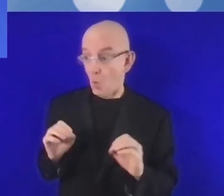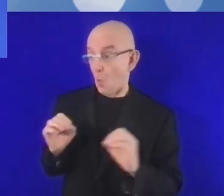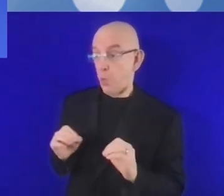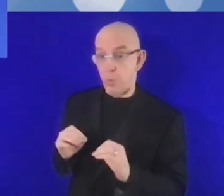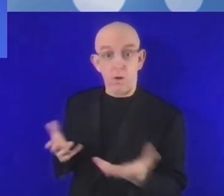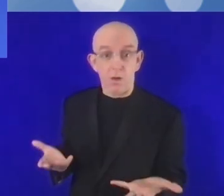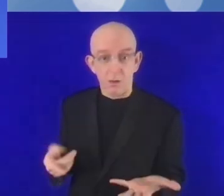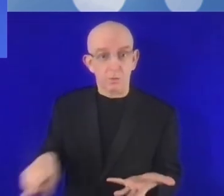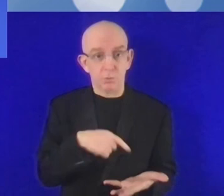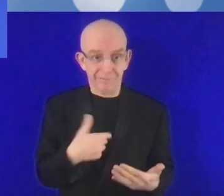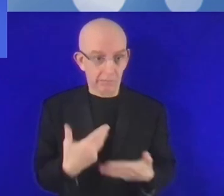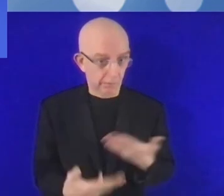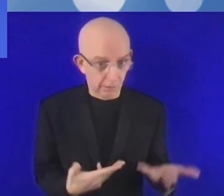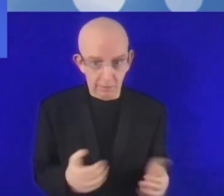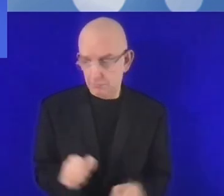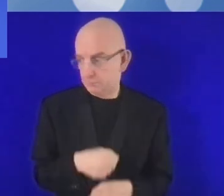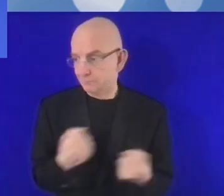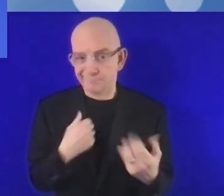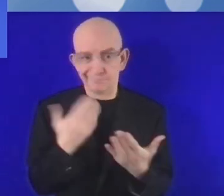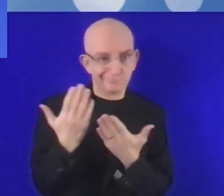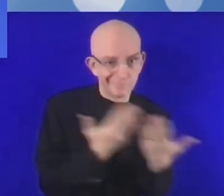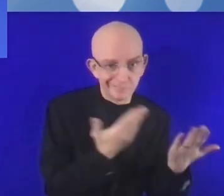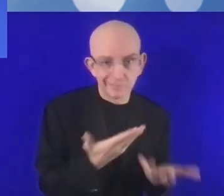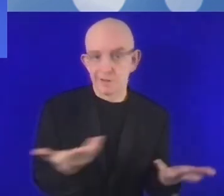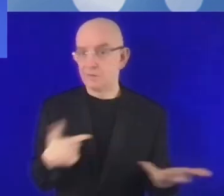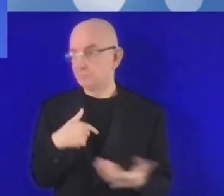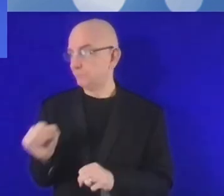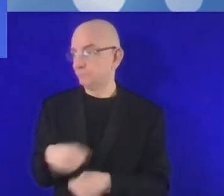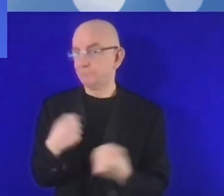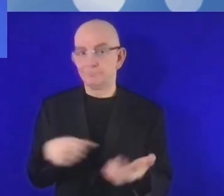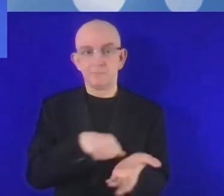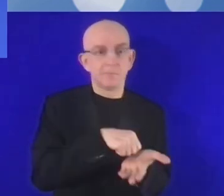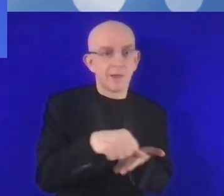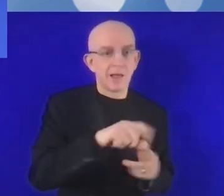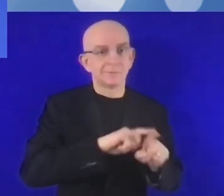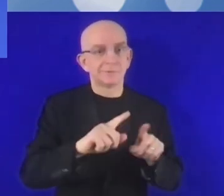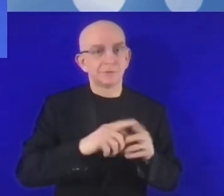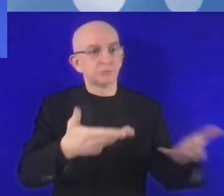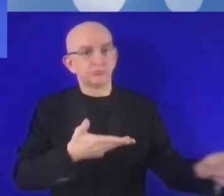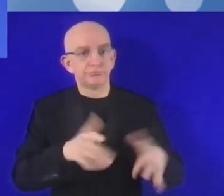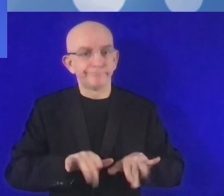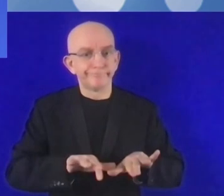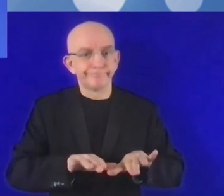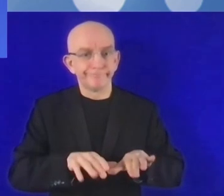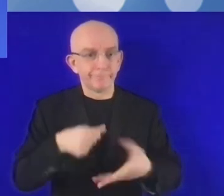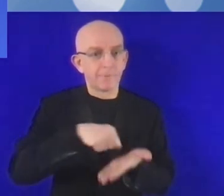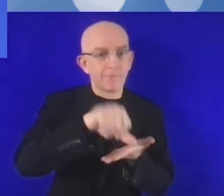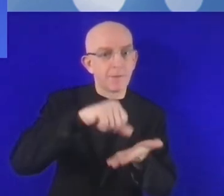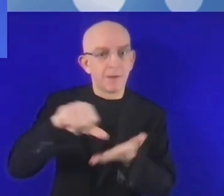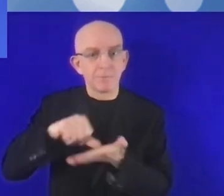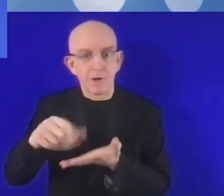we all had to go through a very steep learning curve, and I think